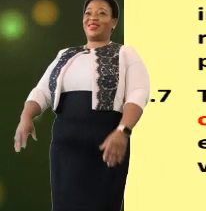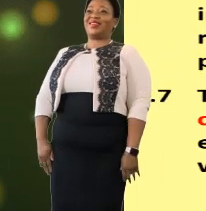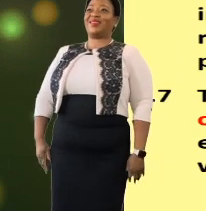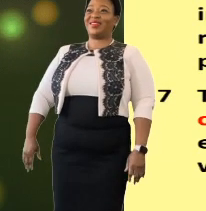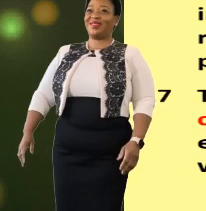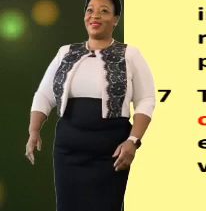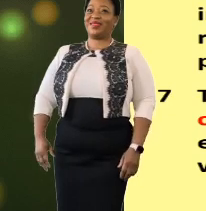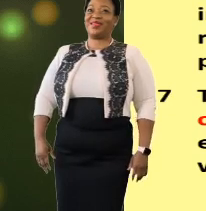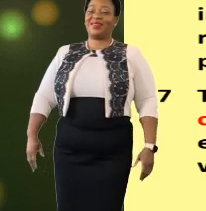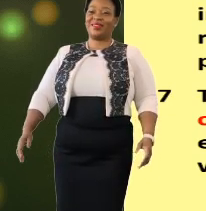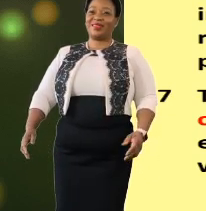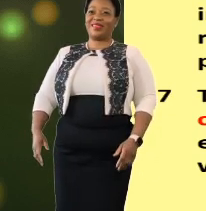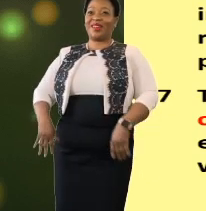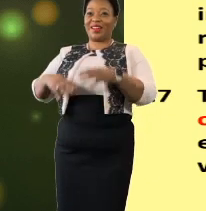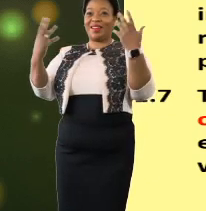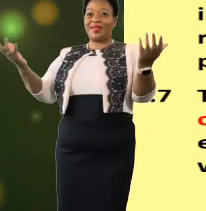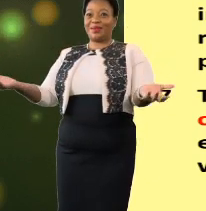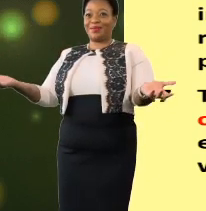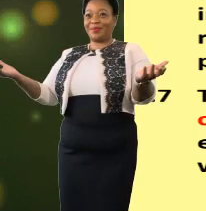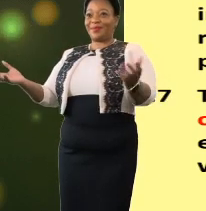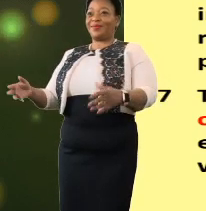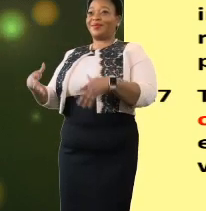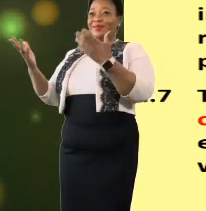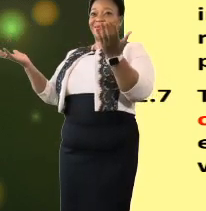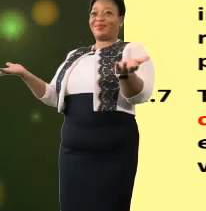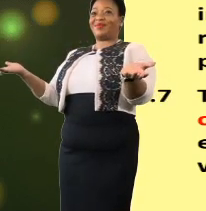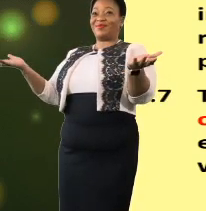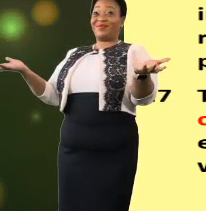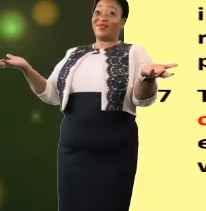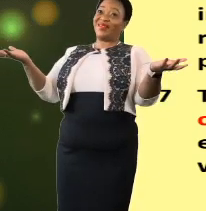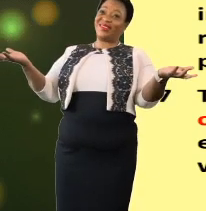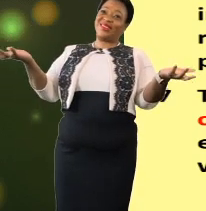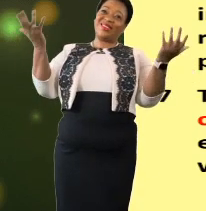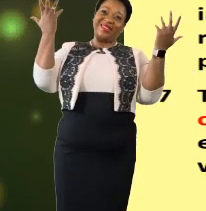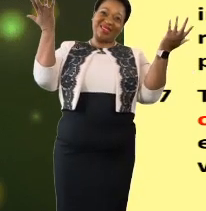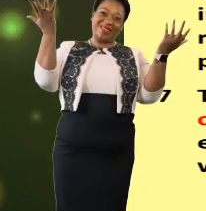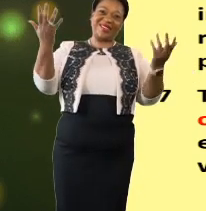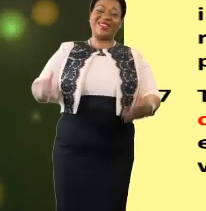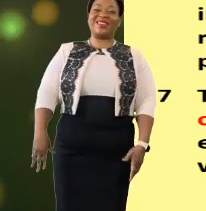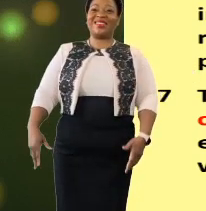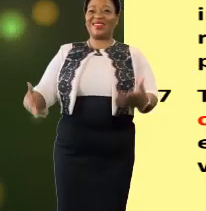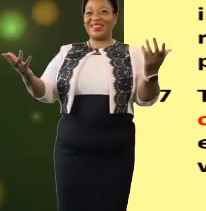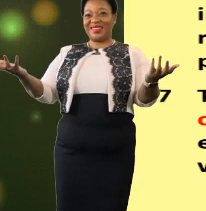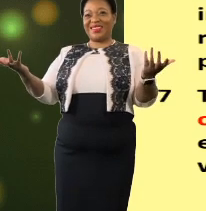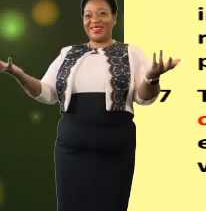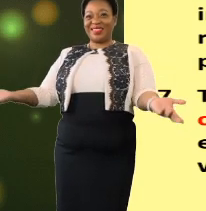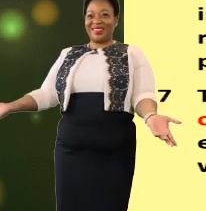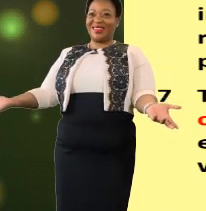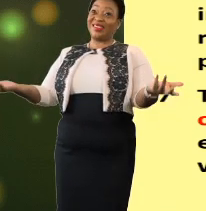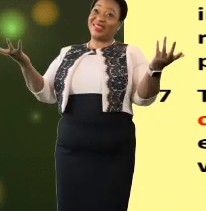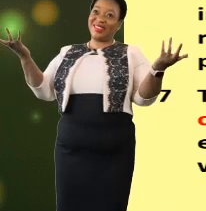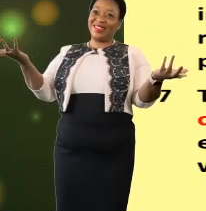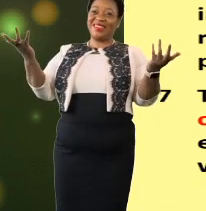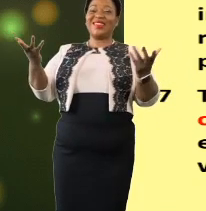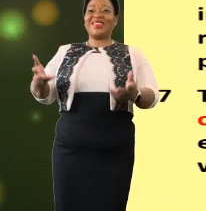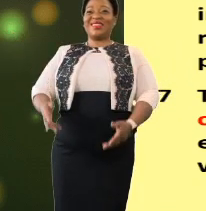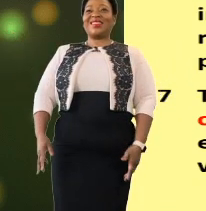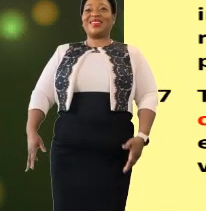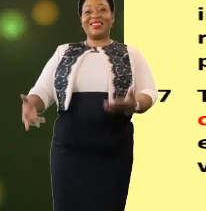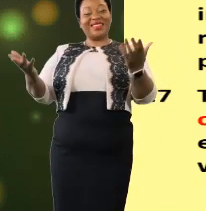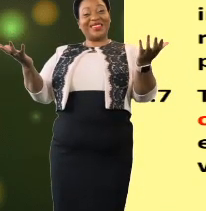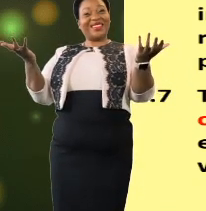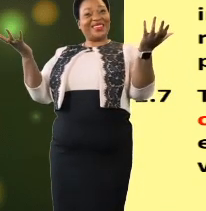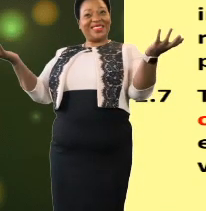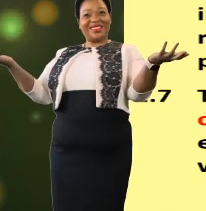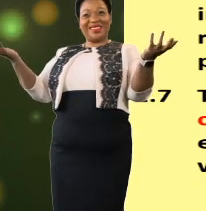become a cliche, that this is definitely not business as usual, but this is far from business as usual, and it's going to require